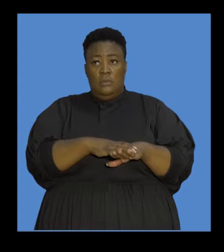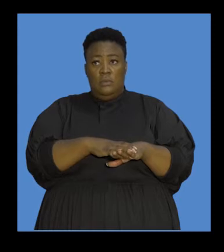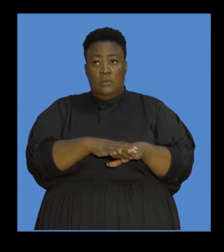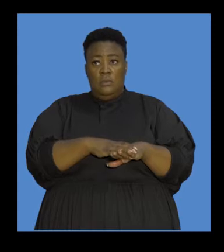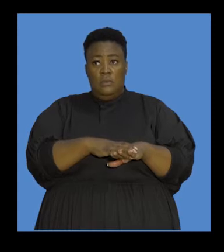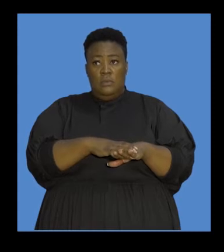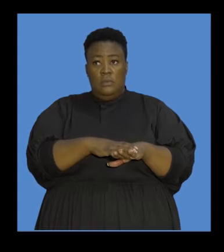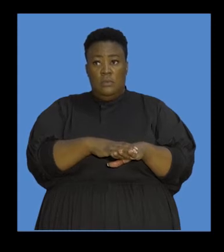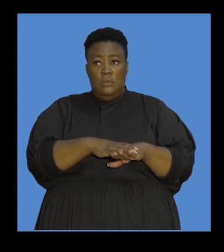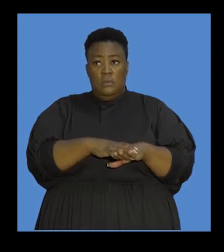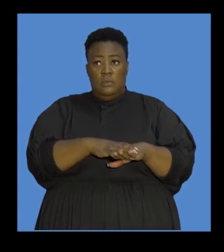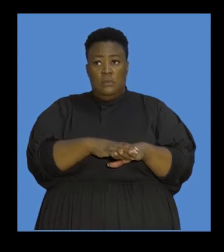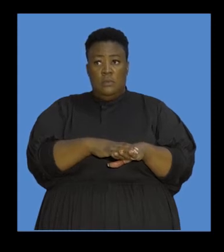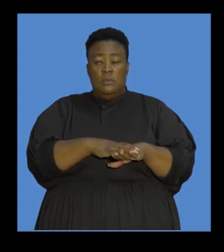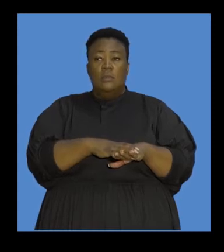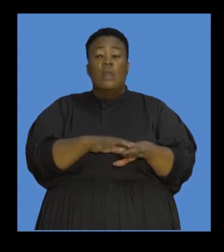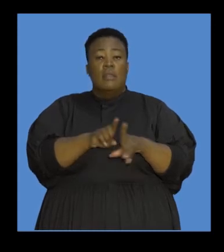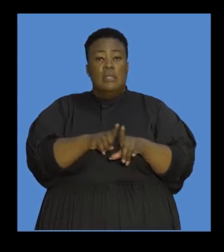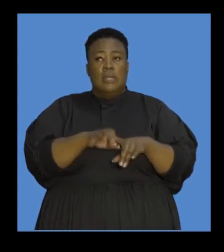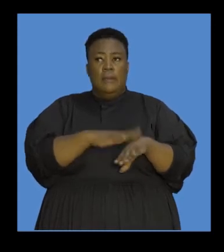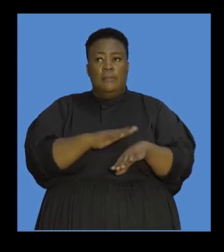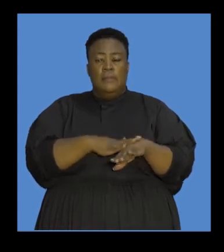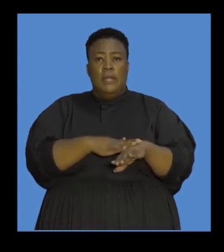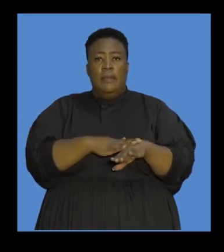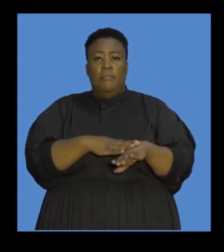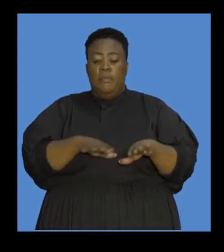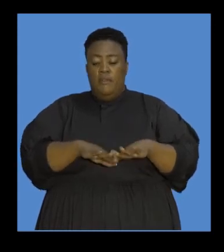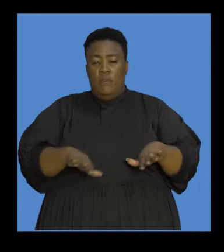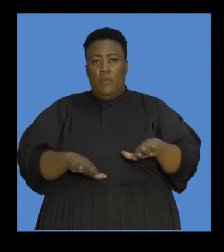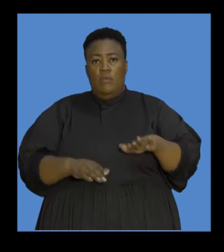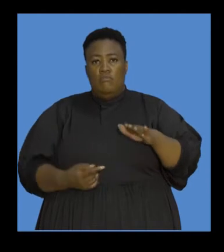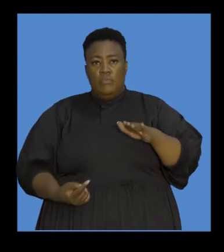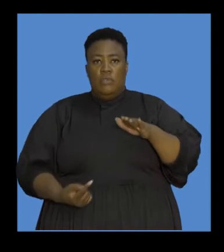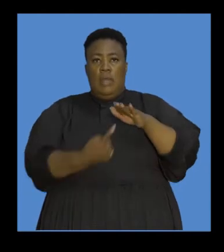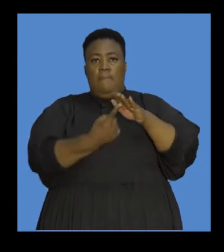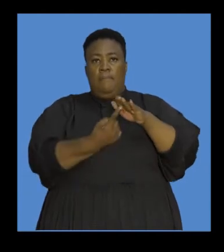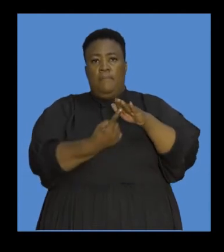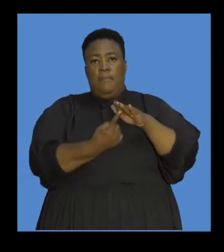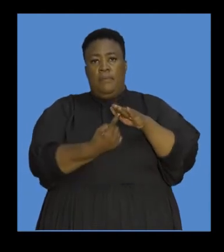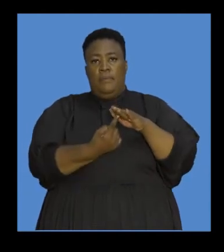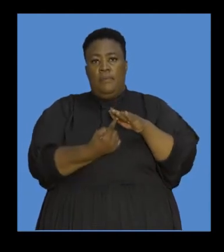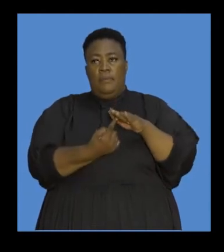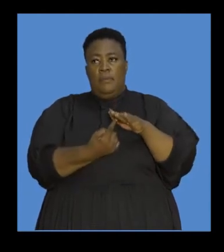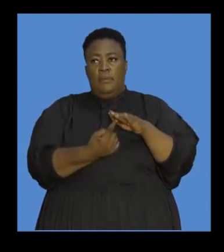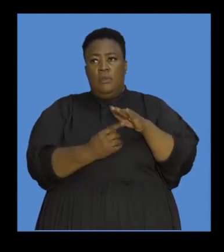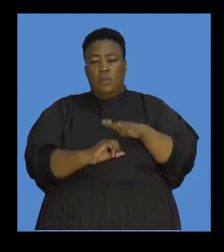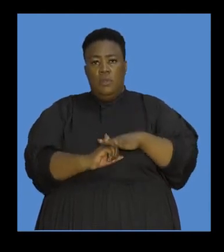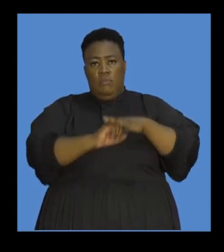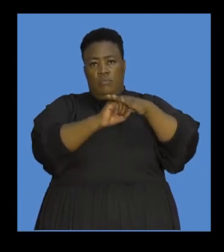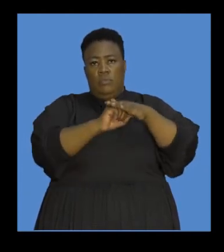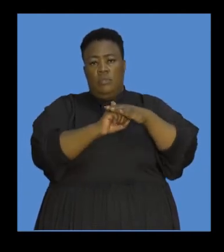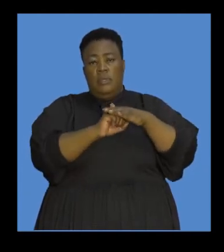At the same time, the ground pushes up on